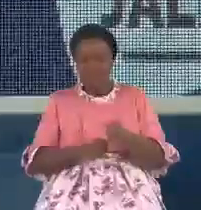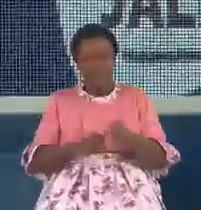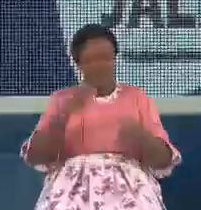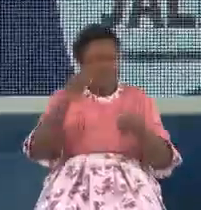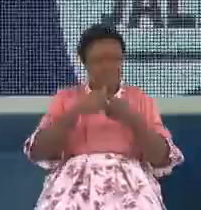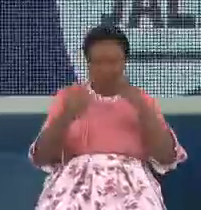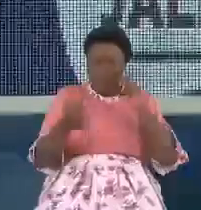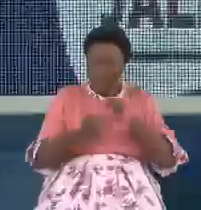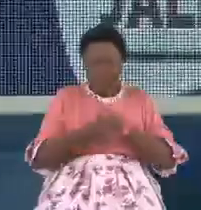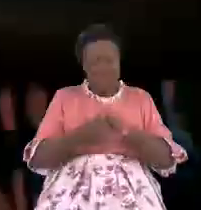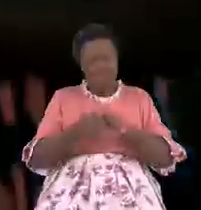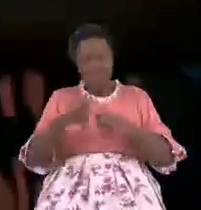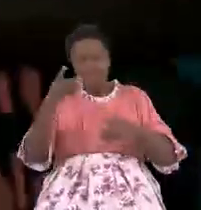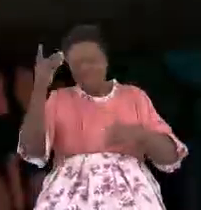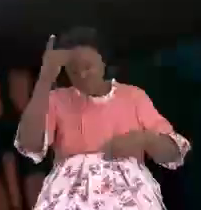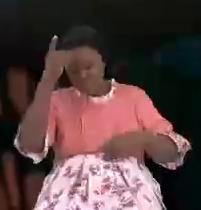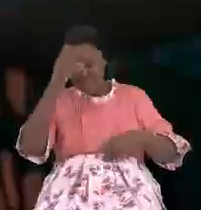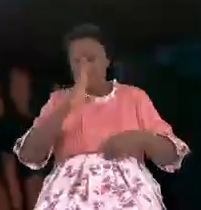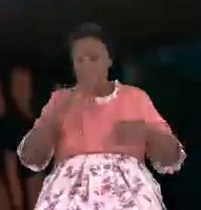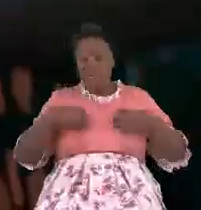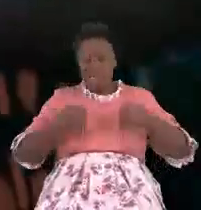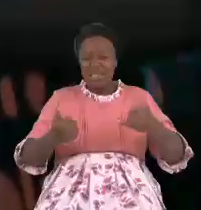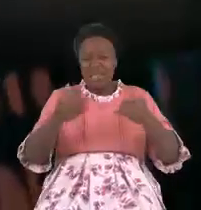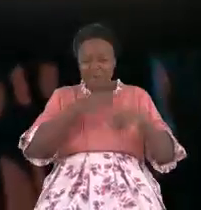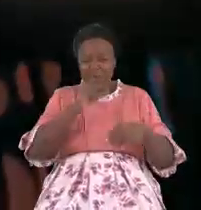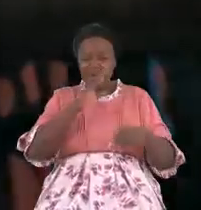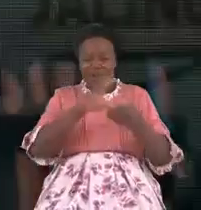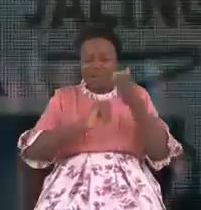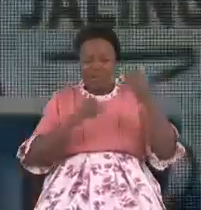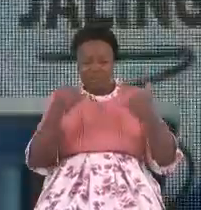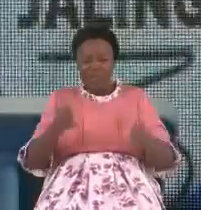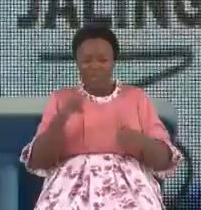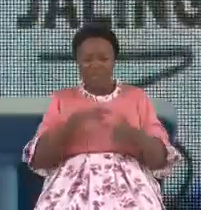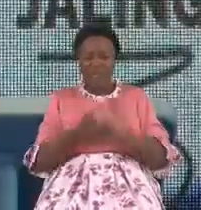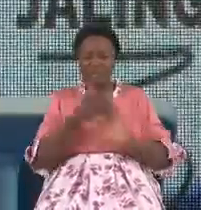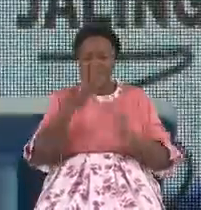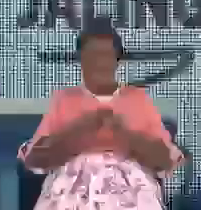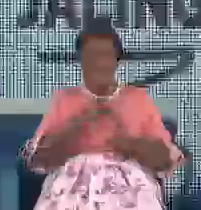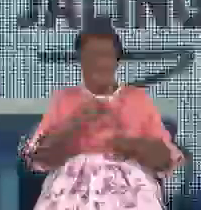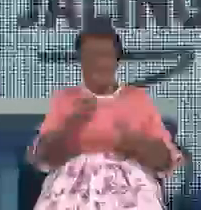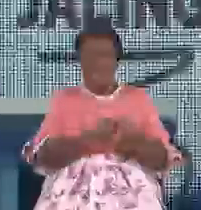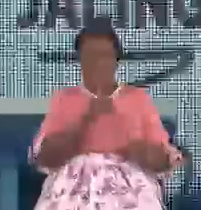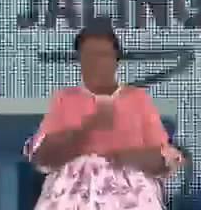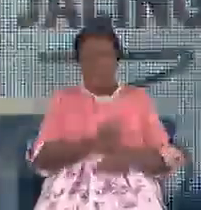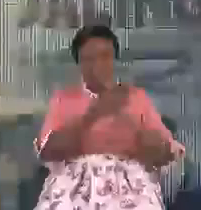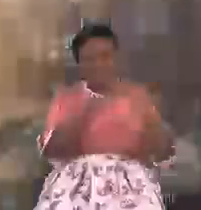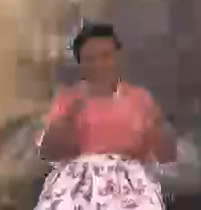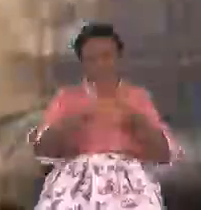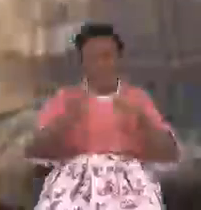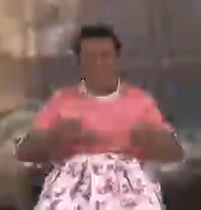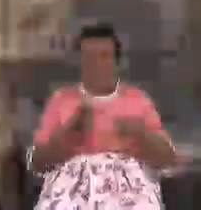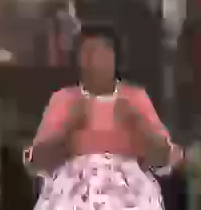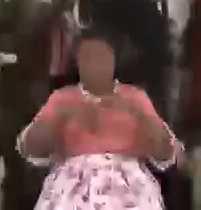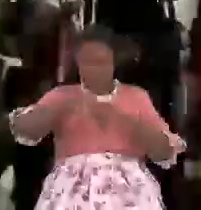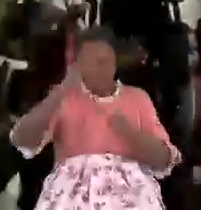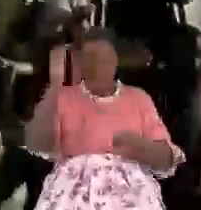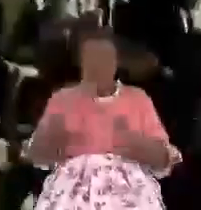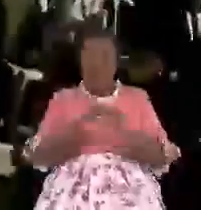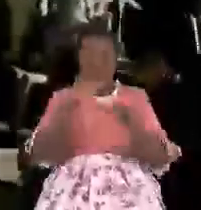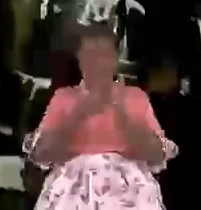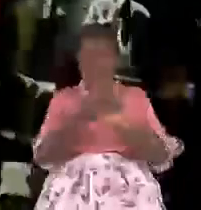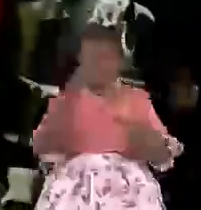removed right now every mountain in your life come out in jesus name